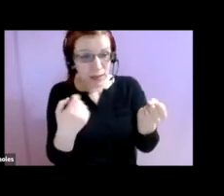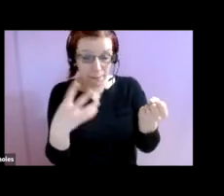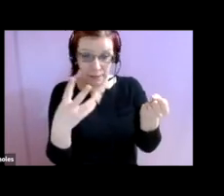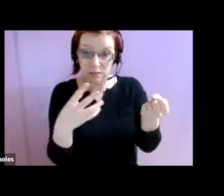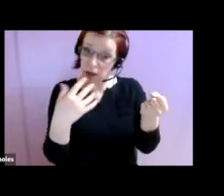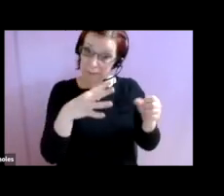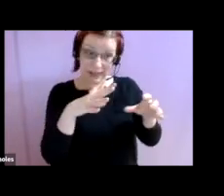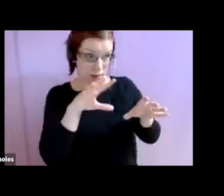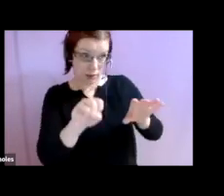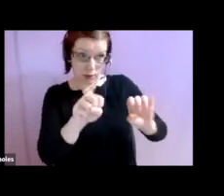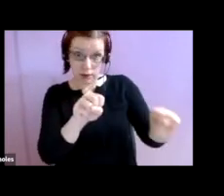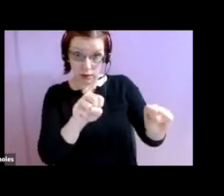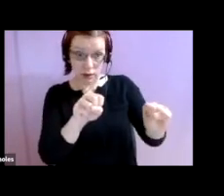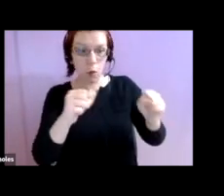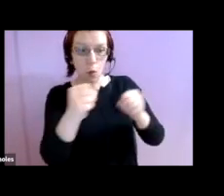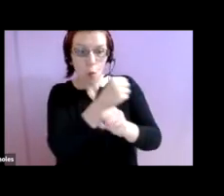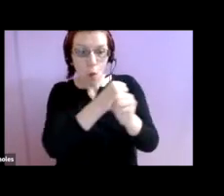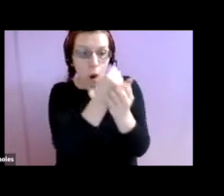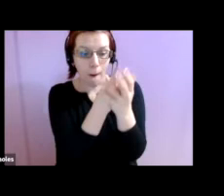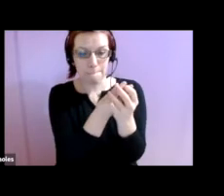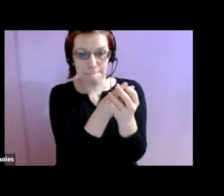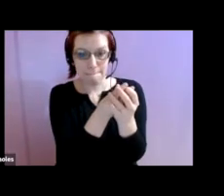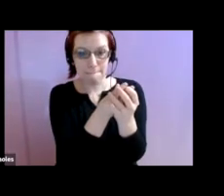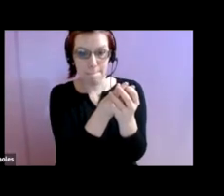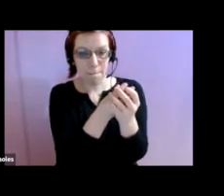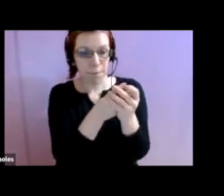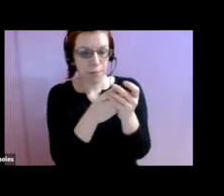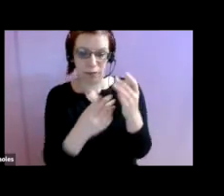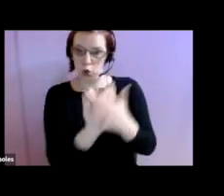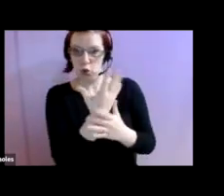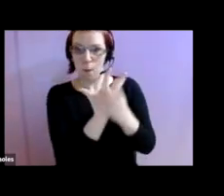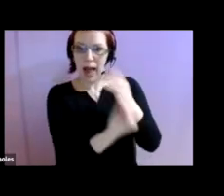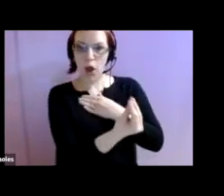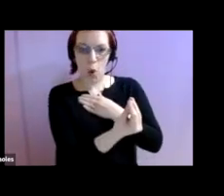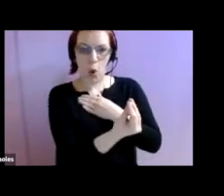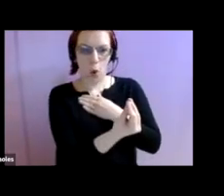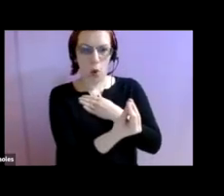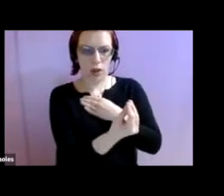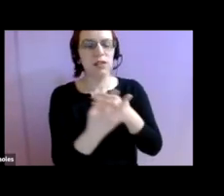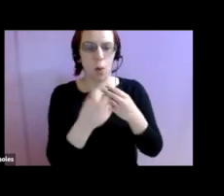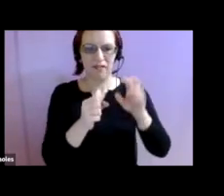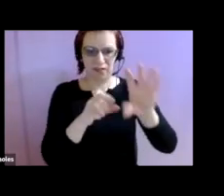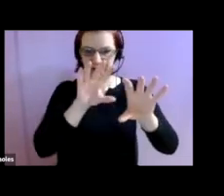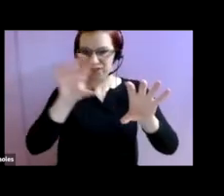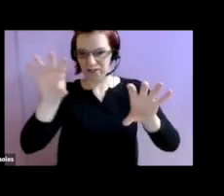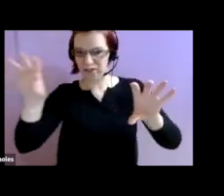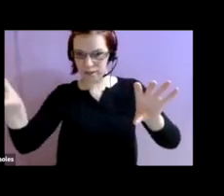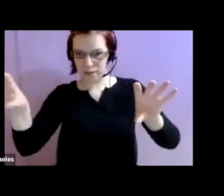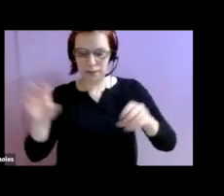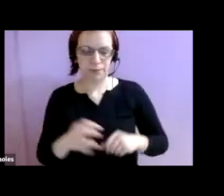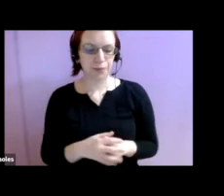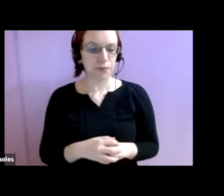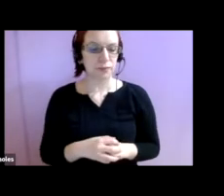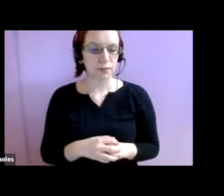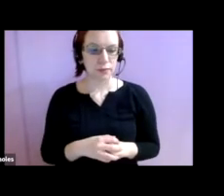that have spiraled in, collided and formed a new black hole. So you'll see there's a set of these signals.